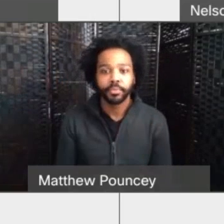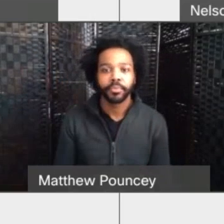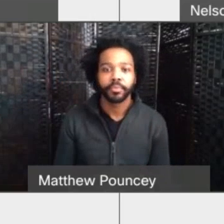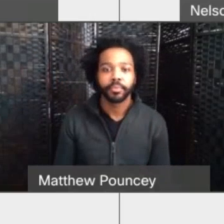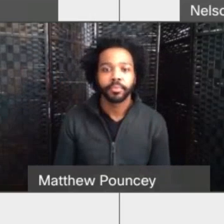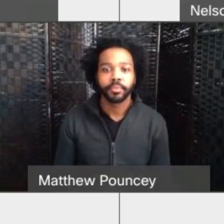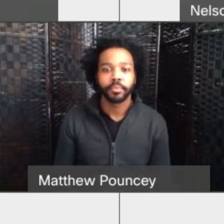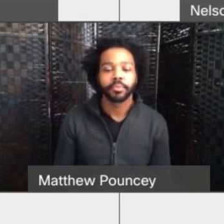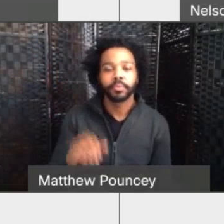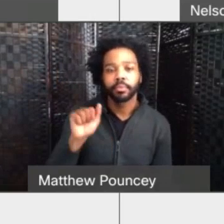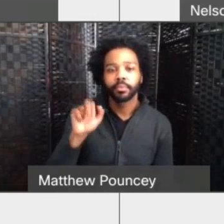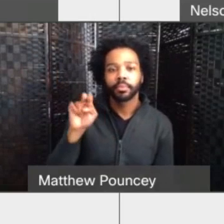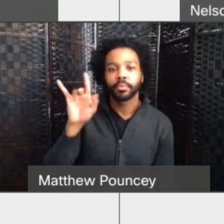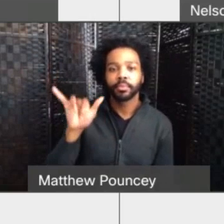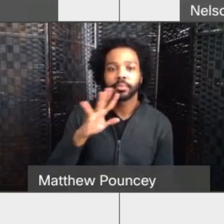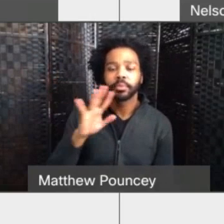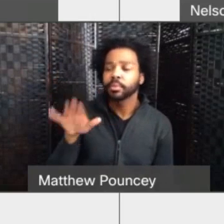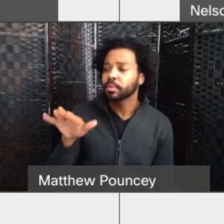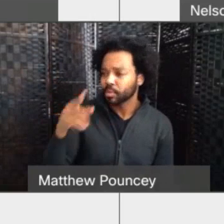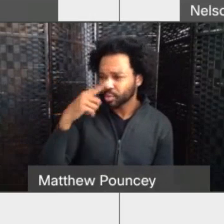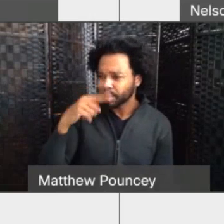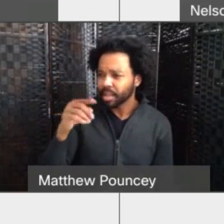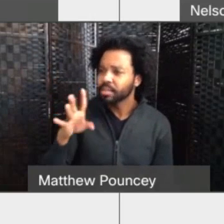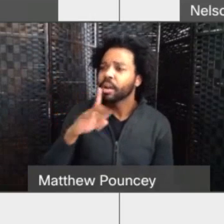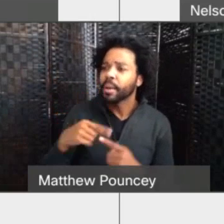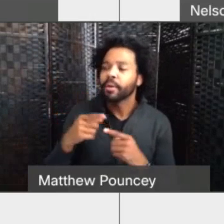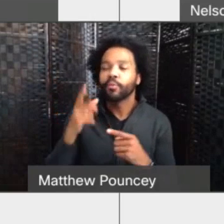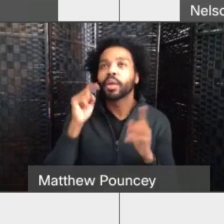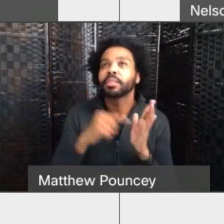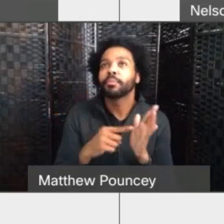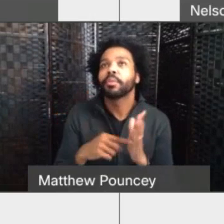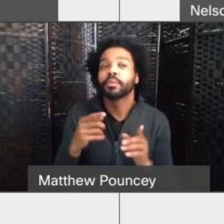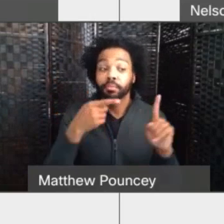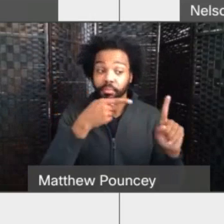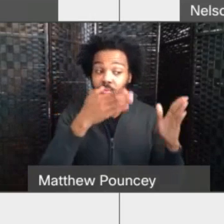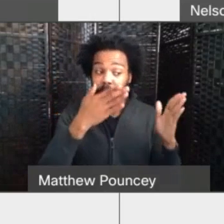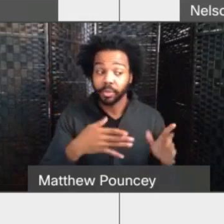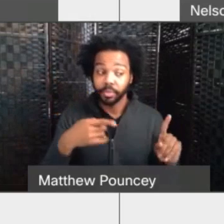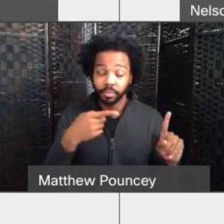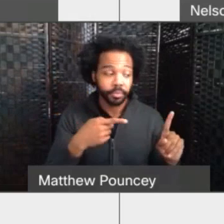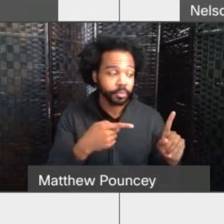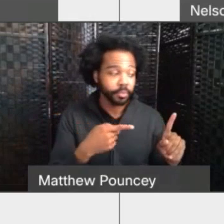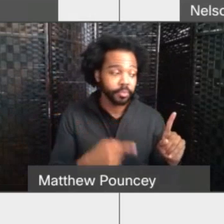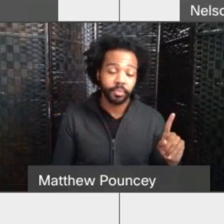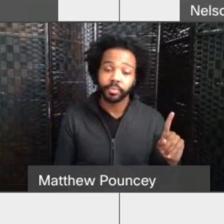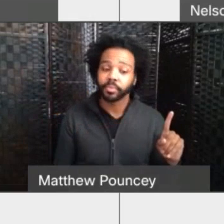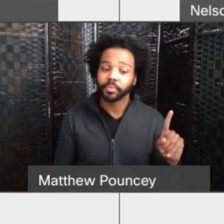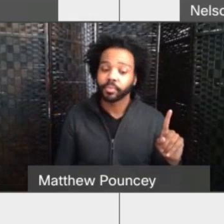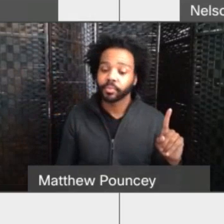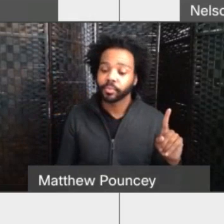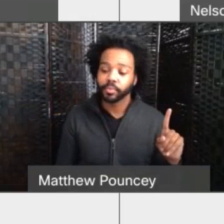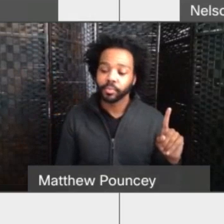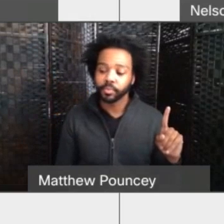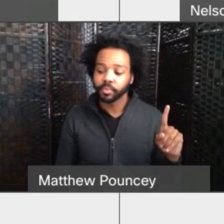to if a person chose not to, for example, you know, at particular points